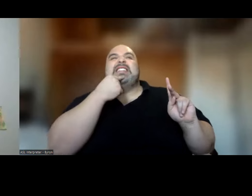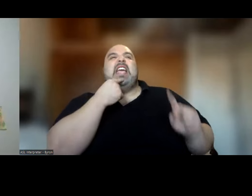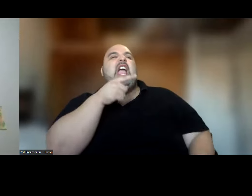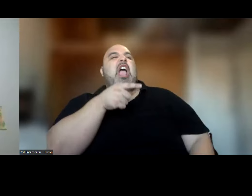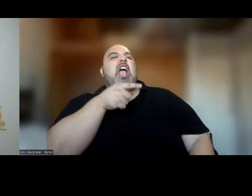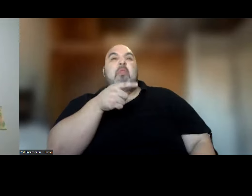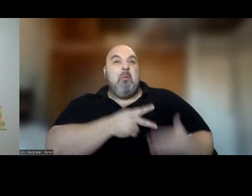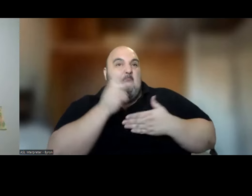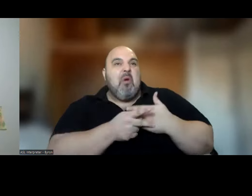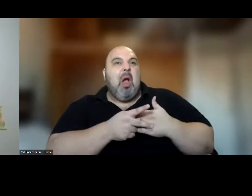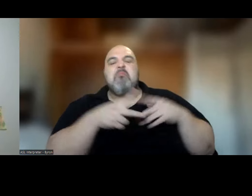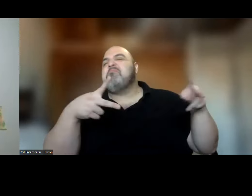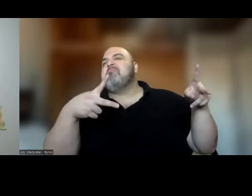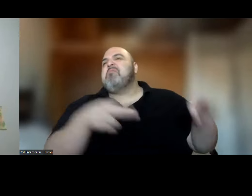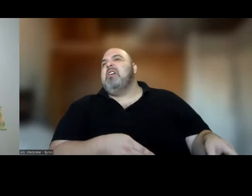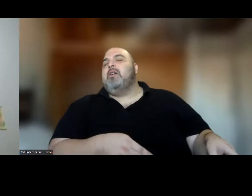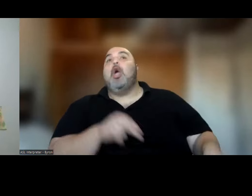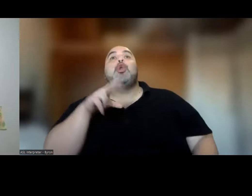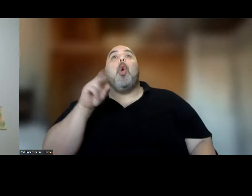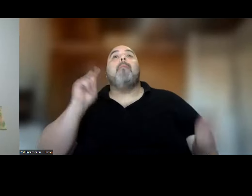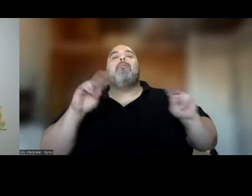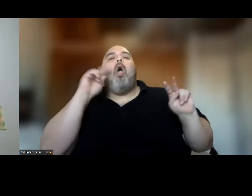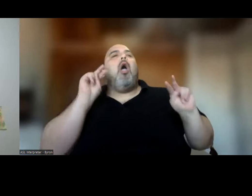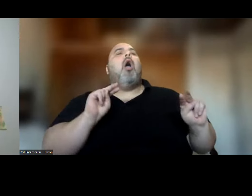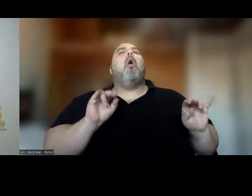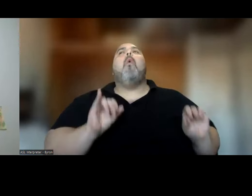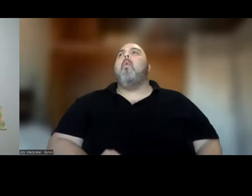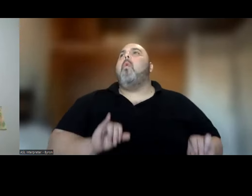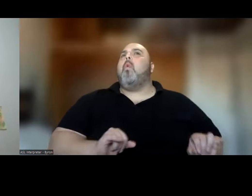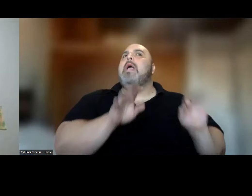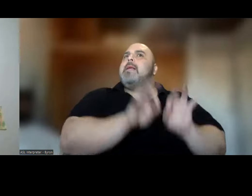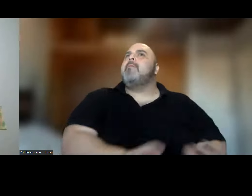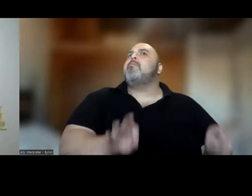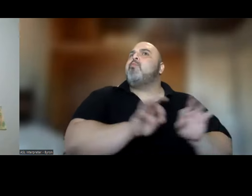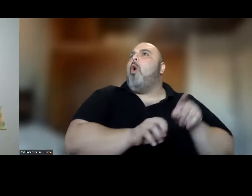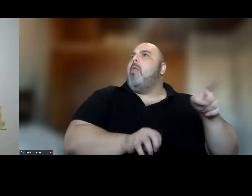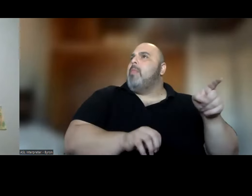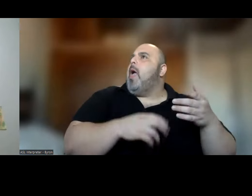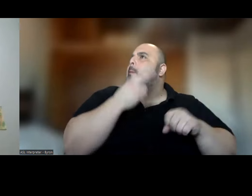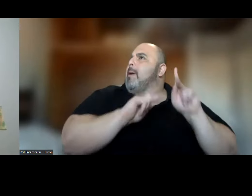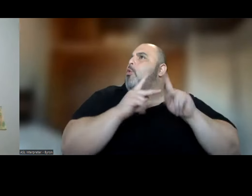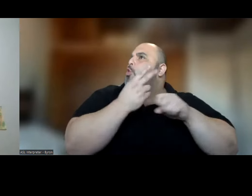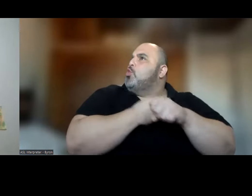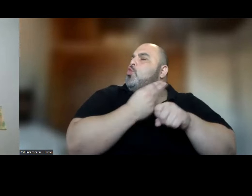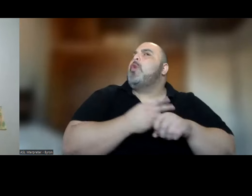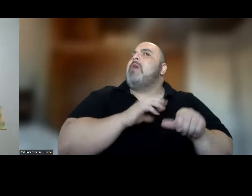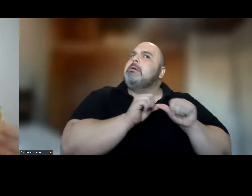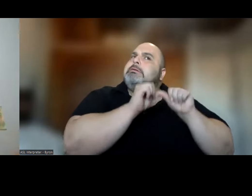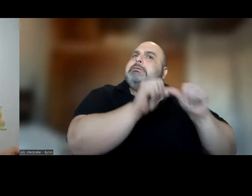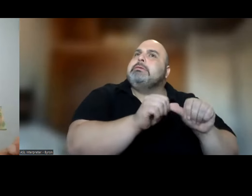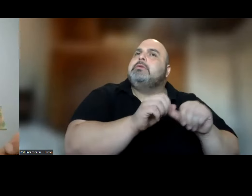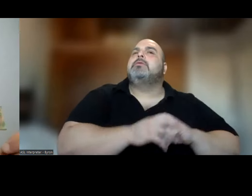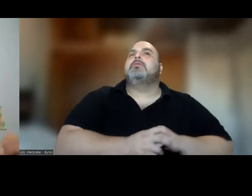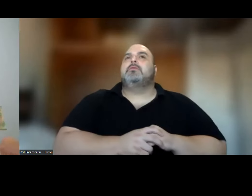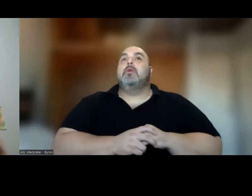haircut. And I knock on wood, I pinch myself, I try to talk about it quietly because, you know, there's